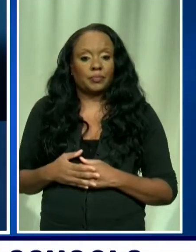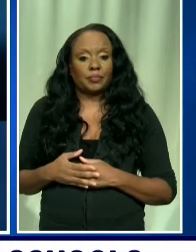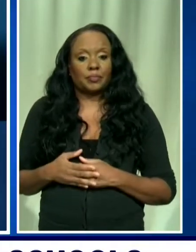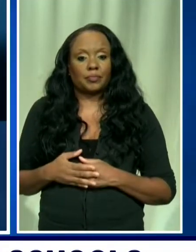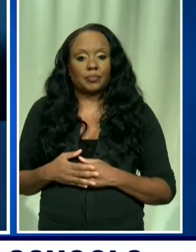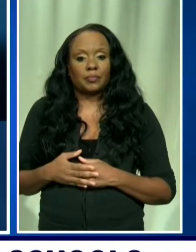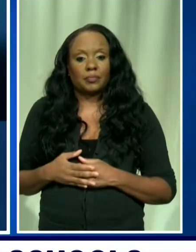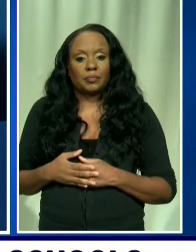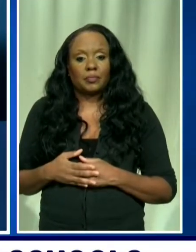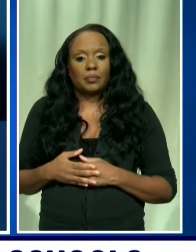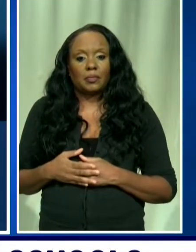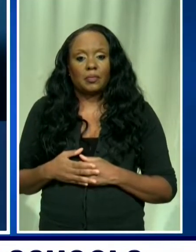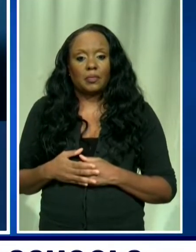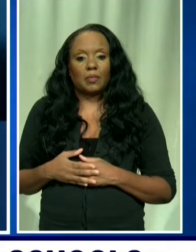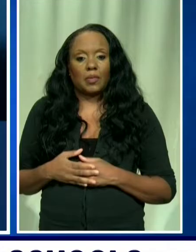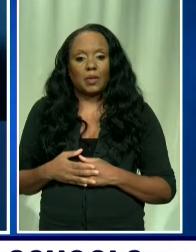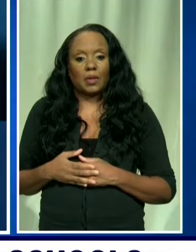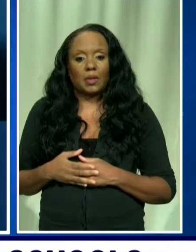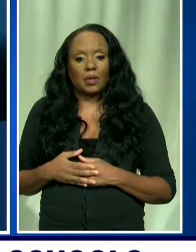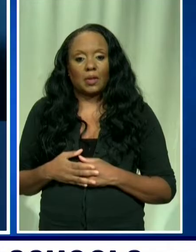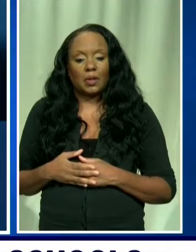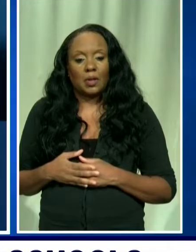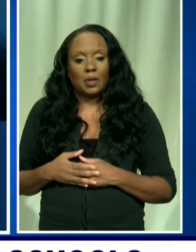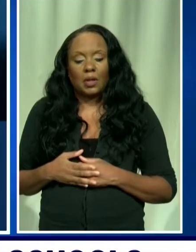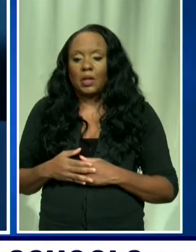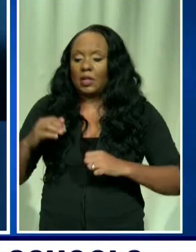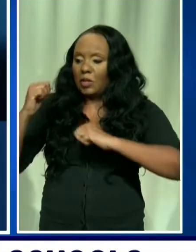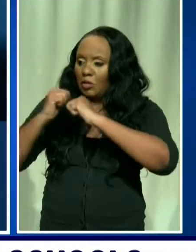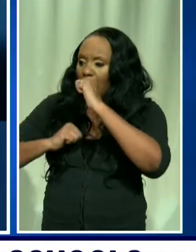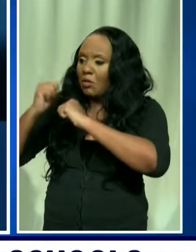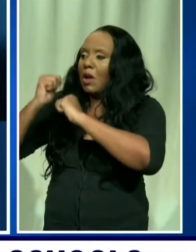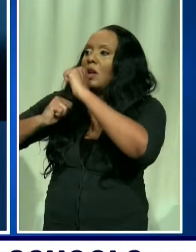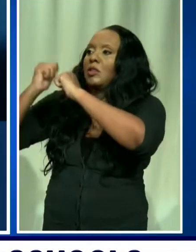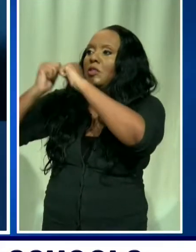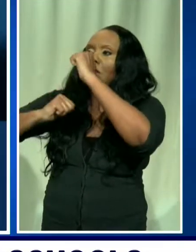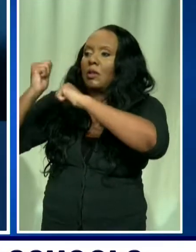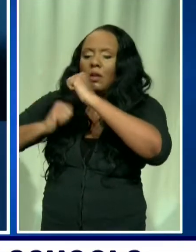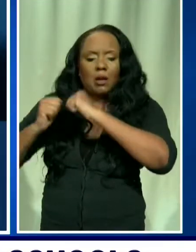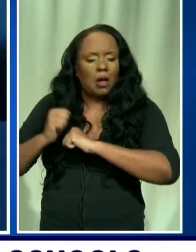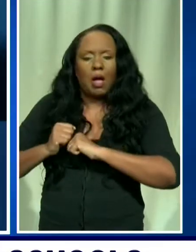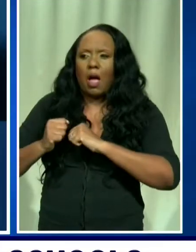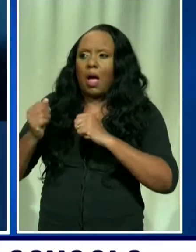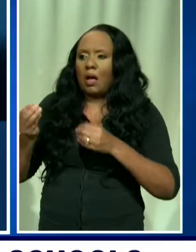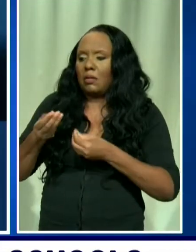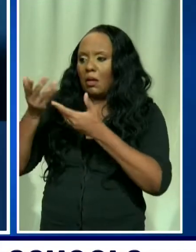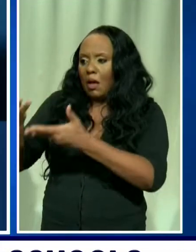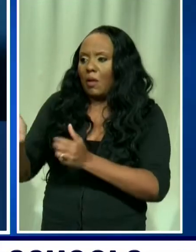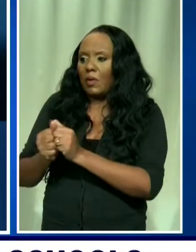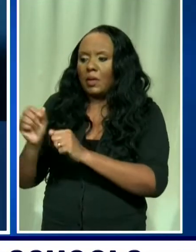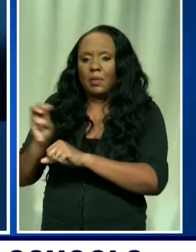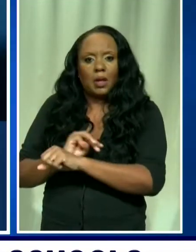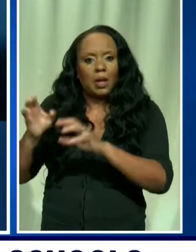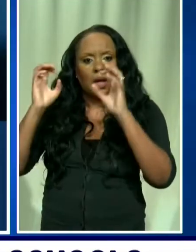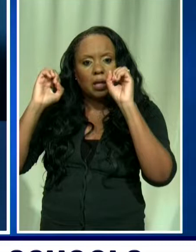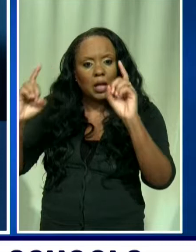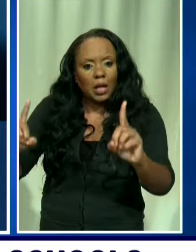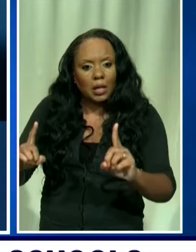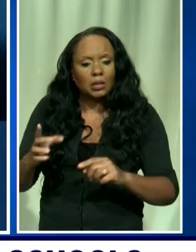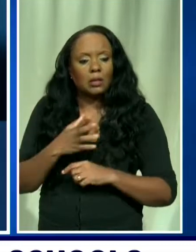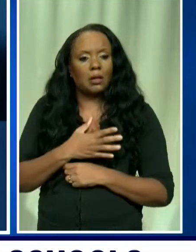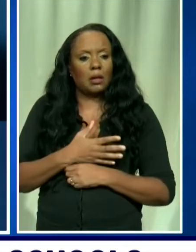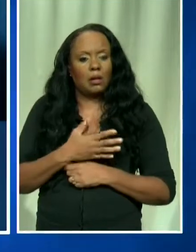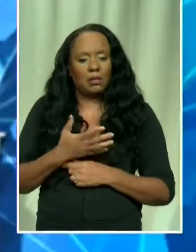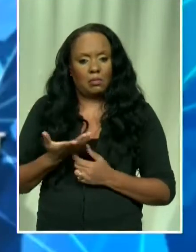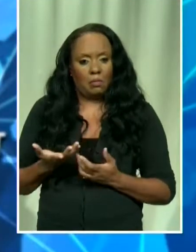few concerns regarding the proposed structure outlined by the Ministry of Education, Technological and Vocational